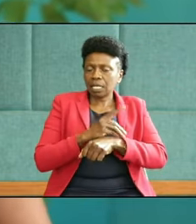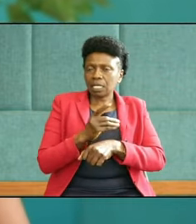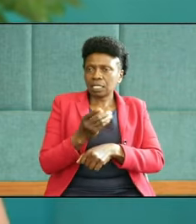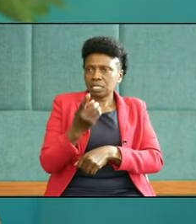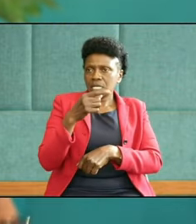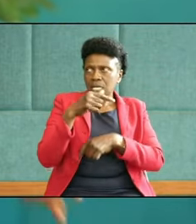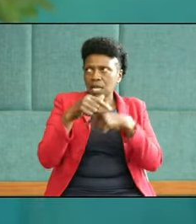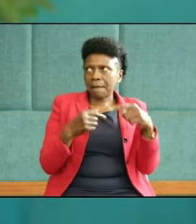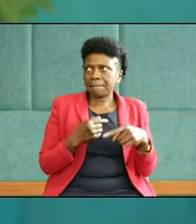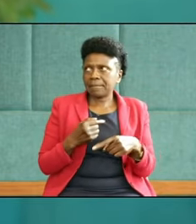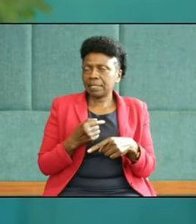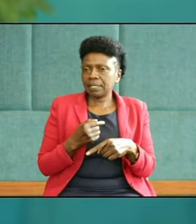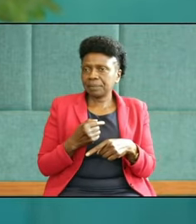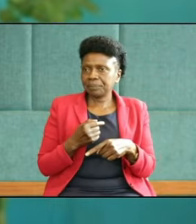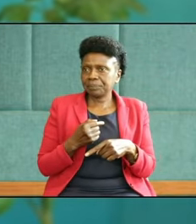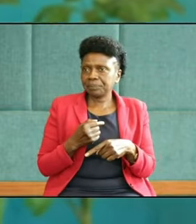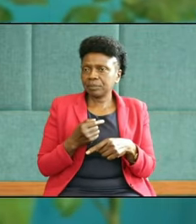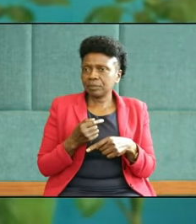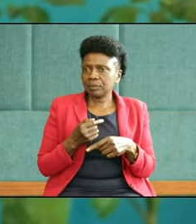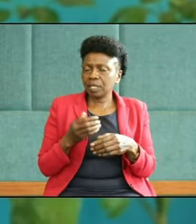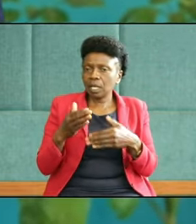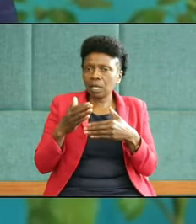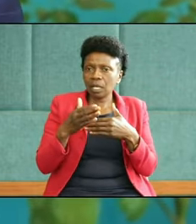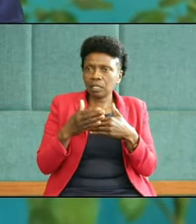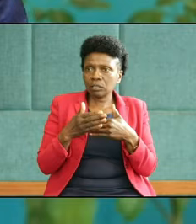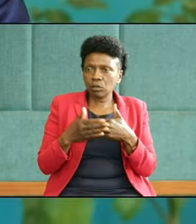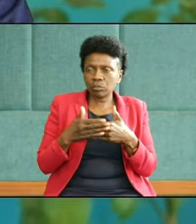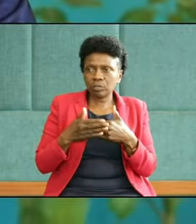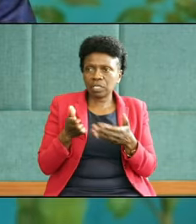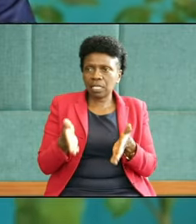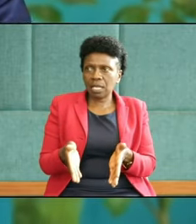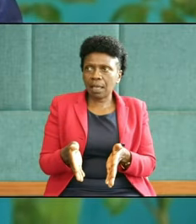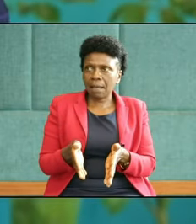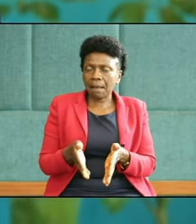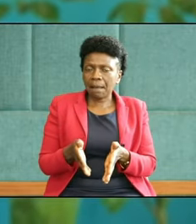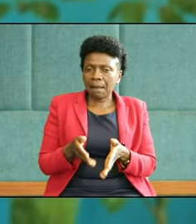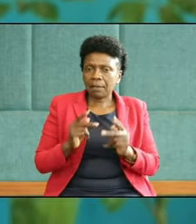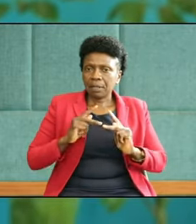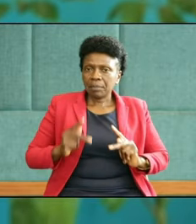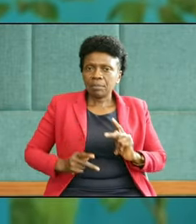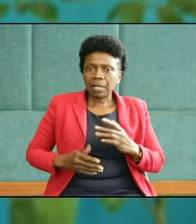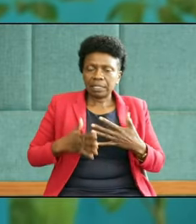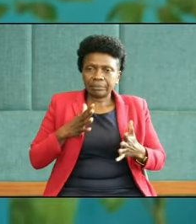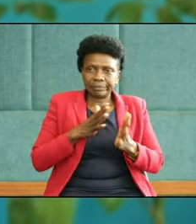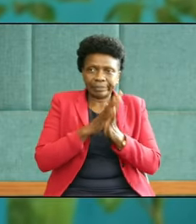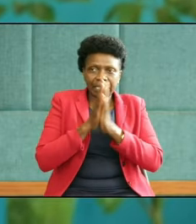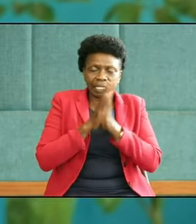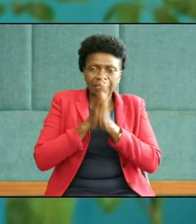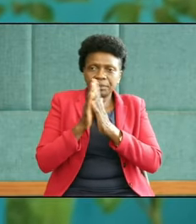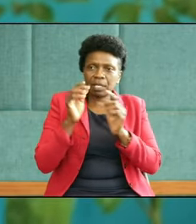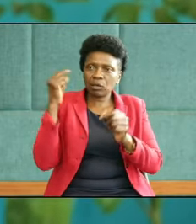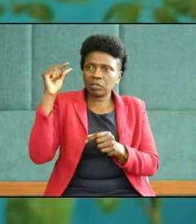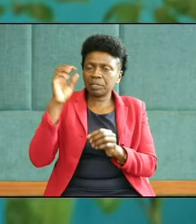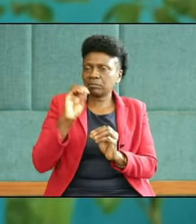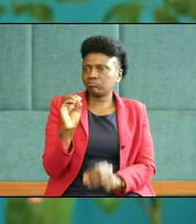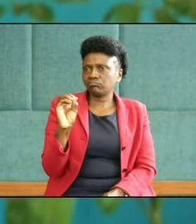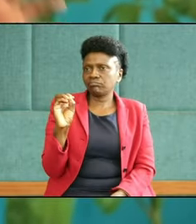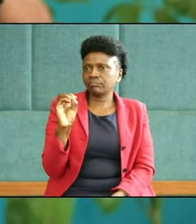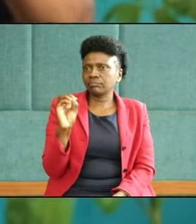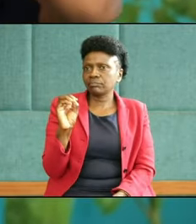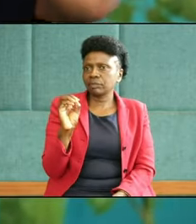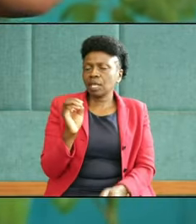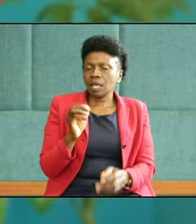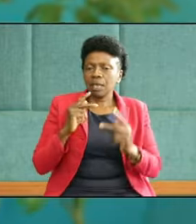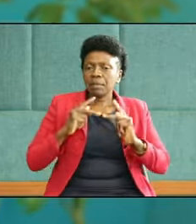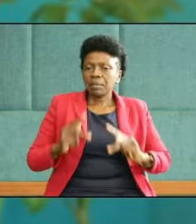coming. It's almost here. People are no more excited about the gospel. People are not excited.